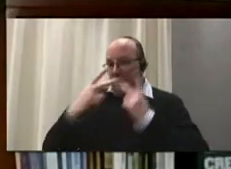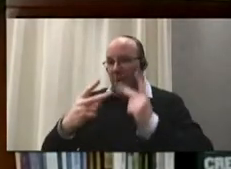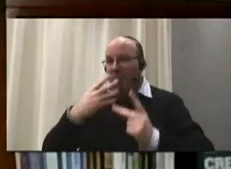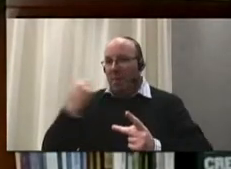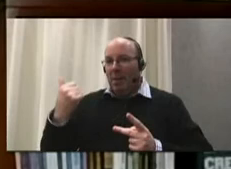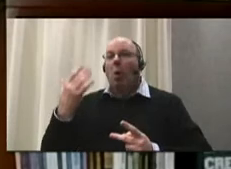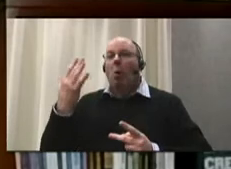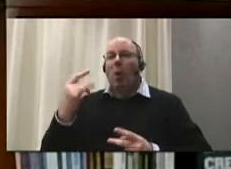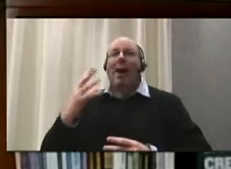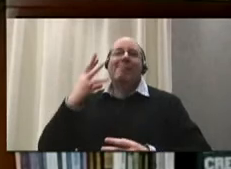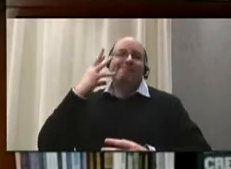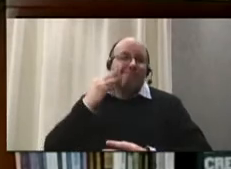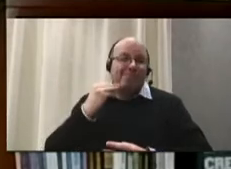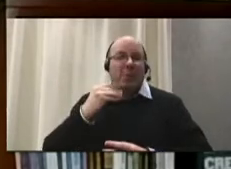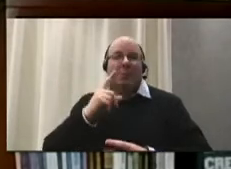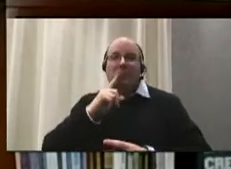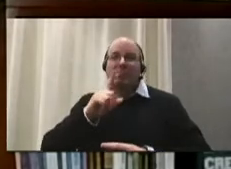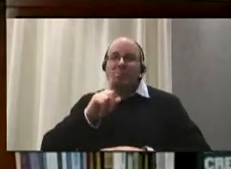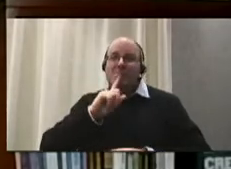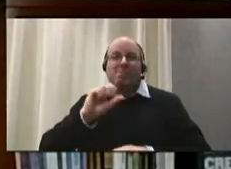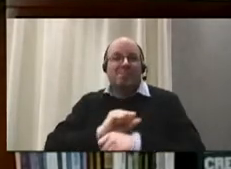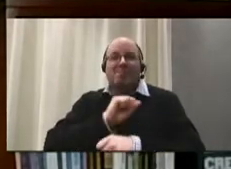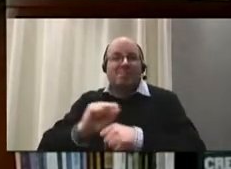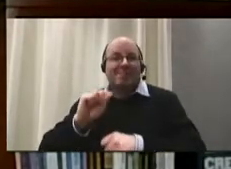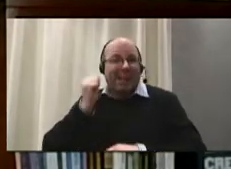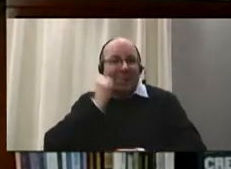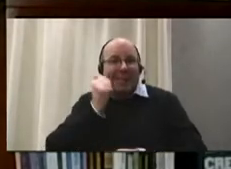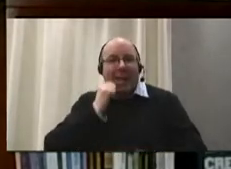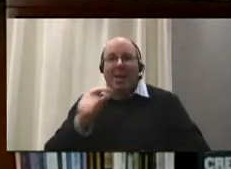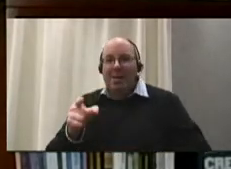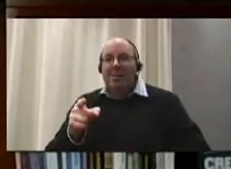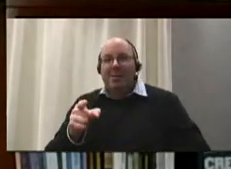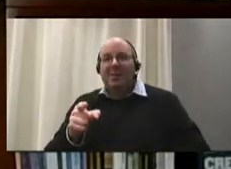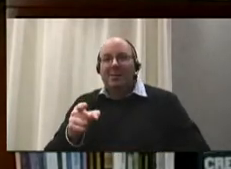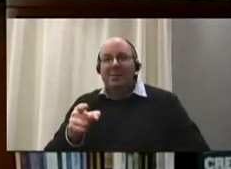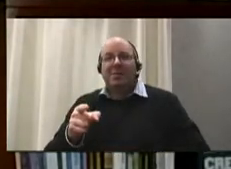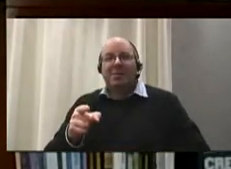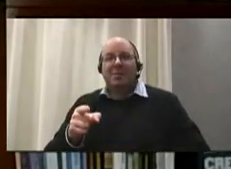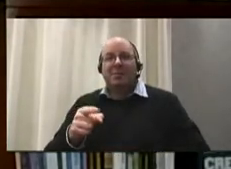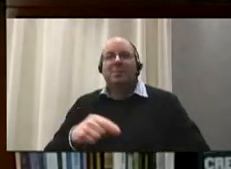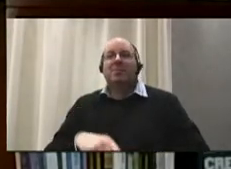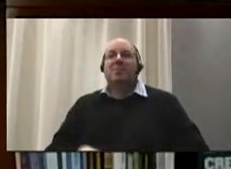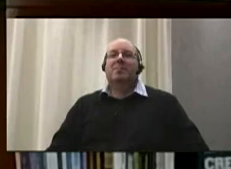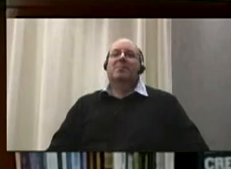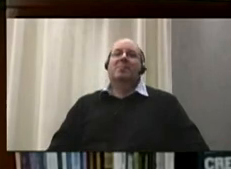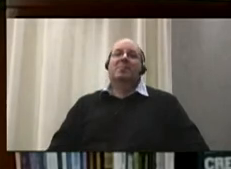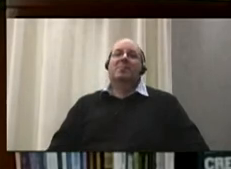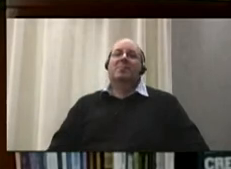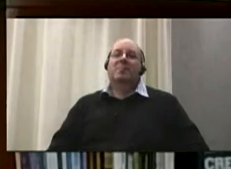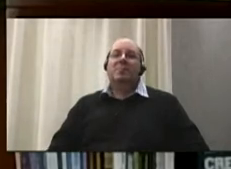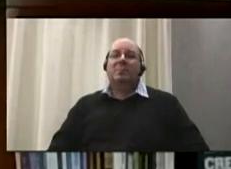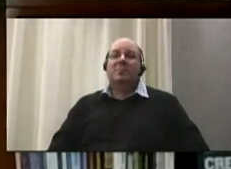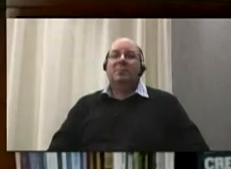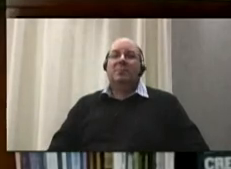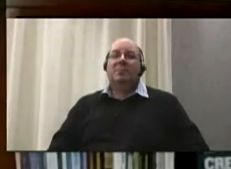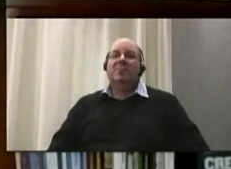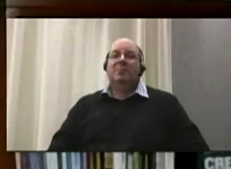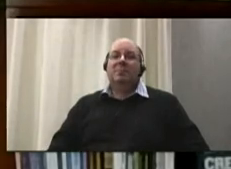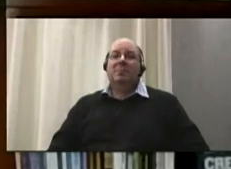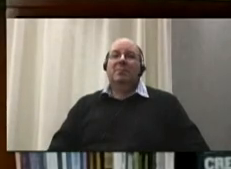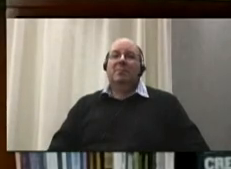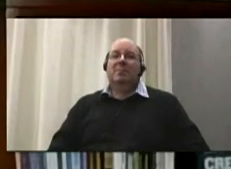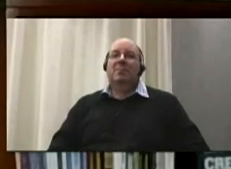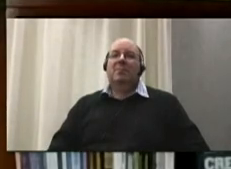single day. And I also am proud to say that that's why our student voice, we committed to saying, has